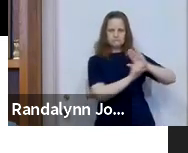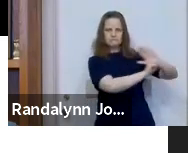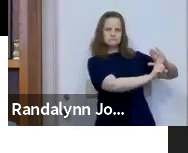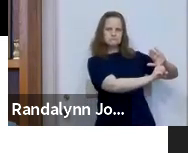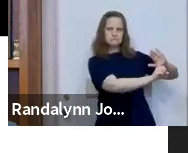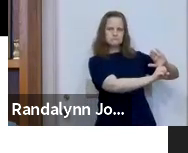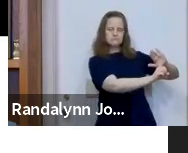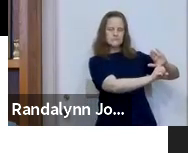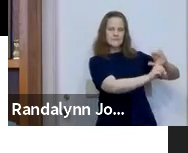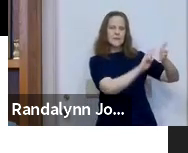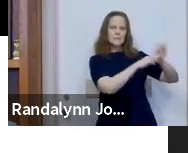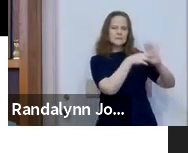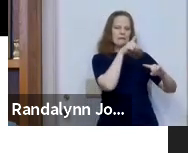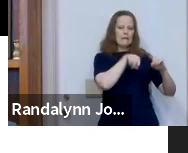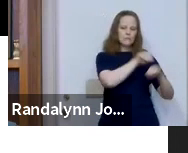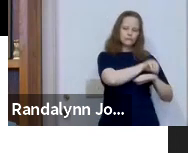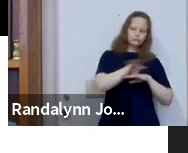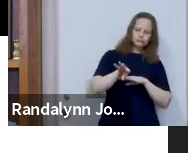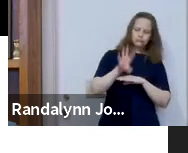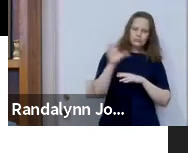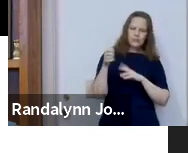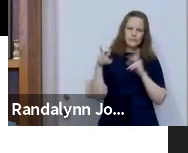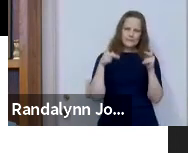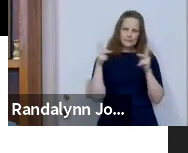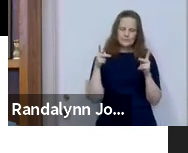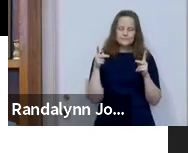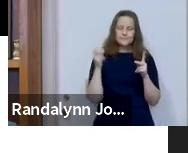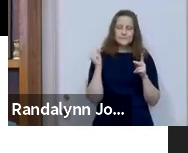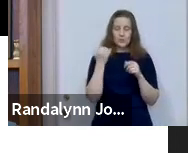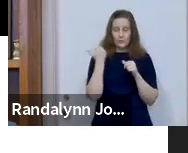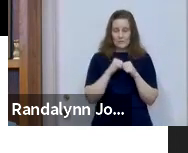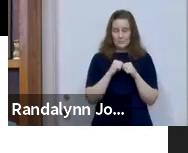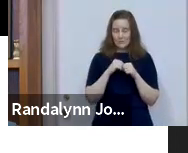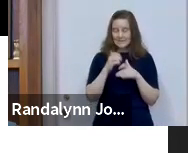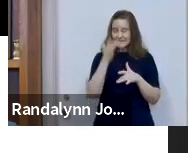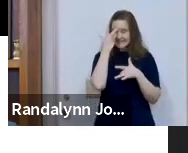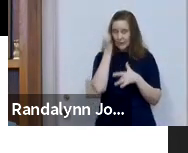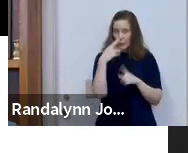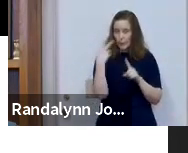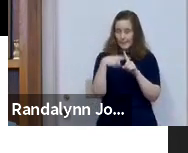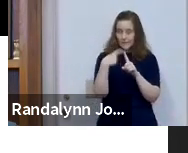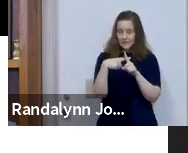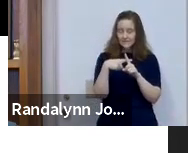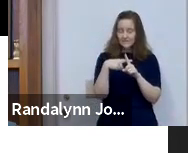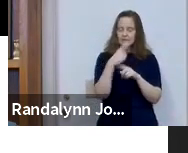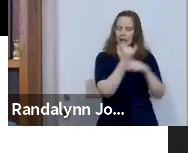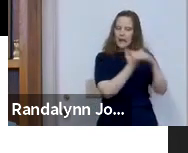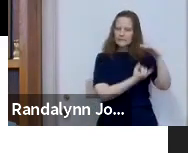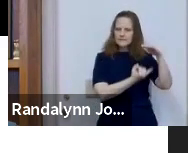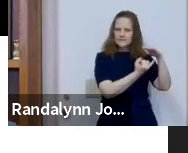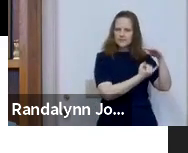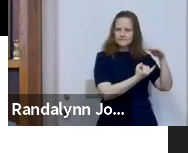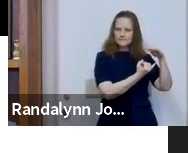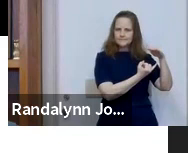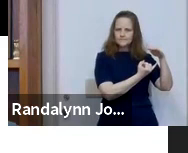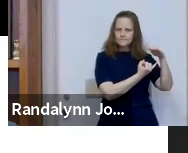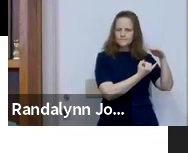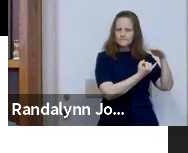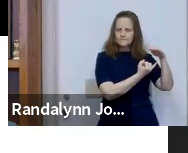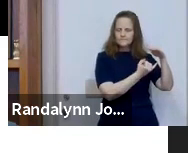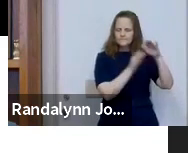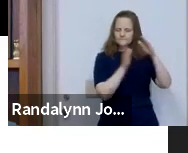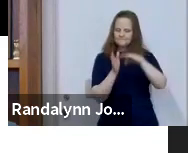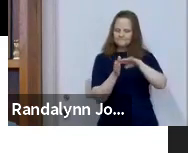of passing this infection along. So if you just remember, if you're sick or positive, you're in isolation. When we talked about